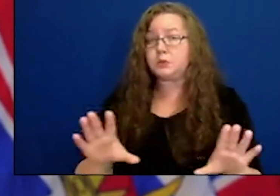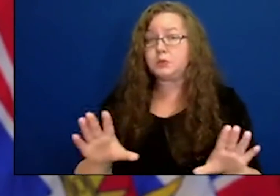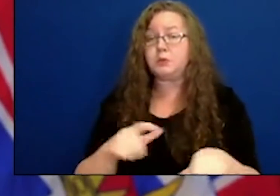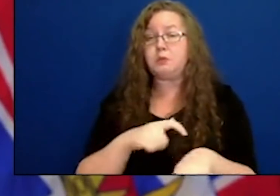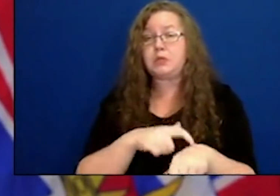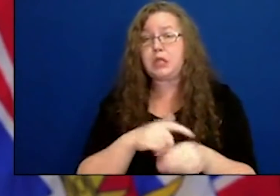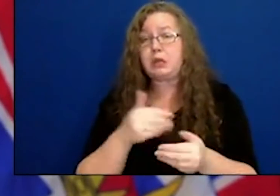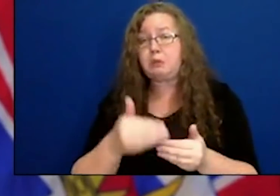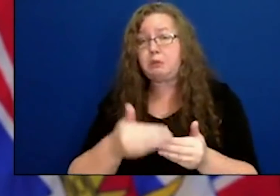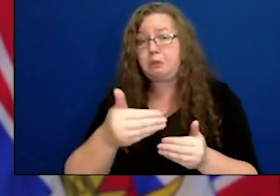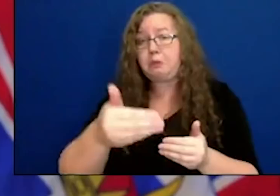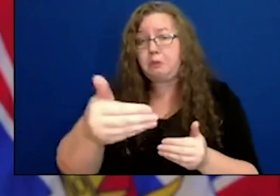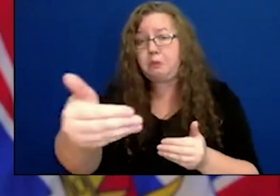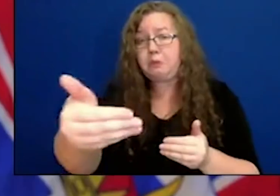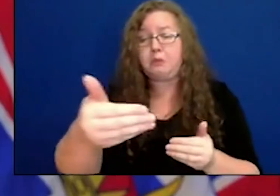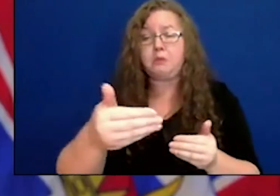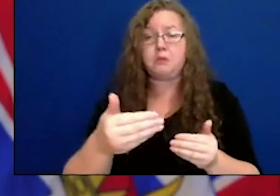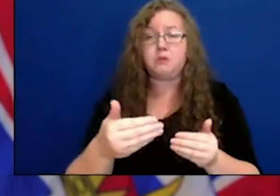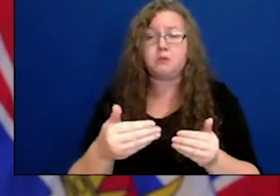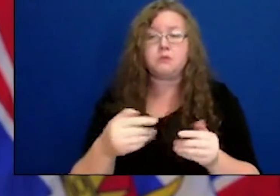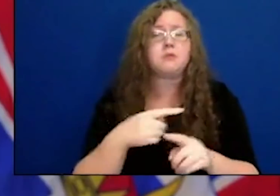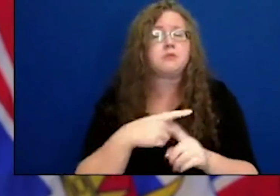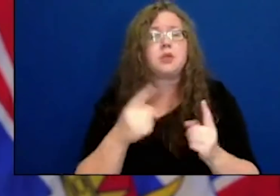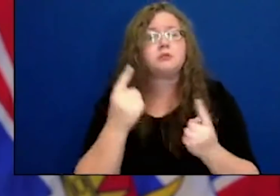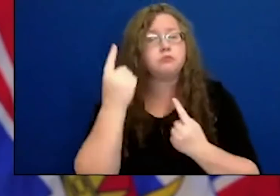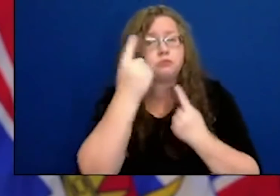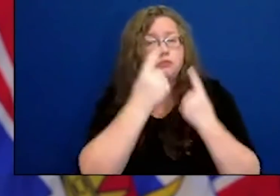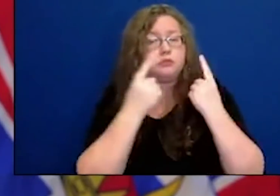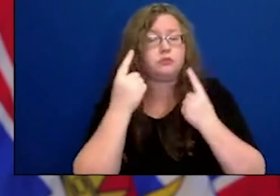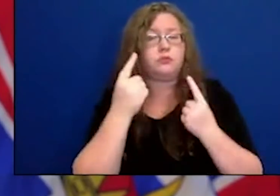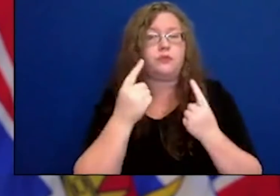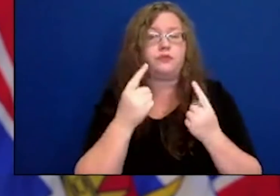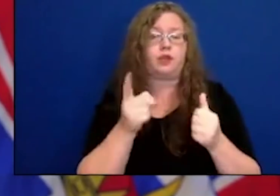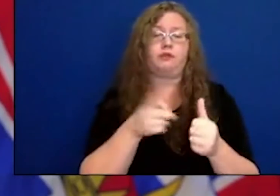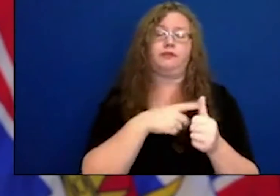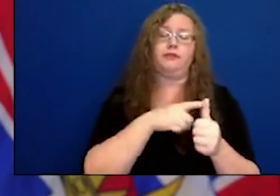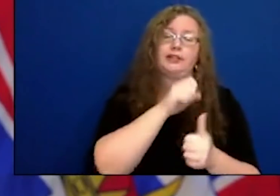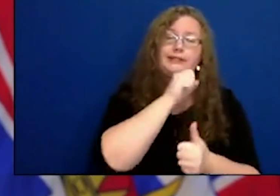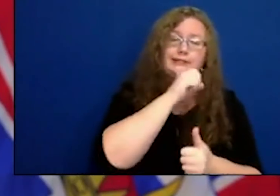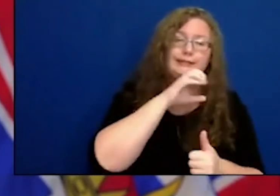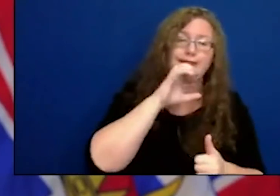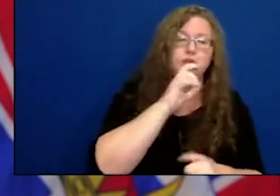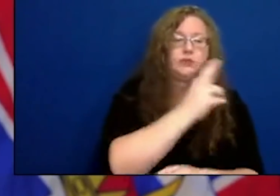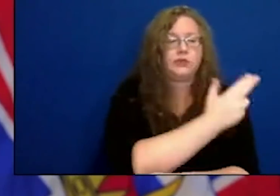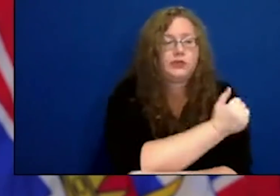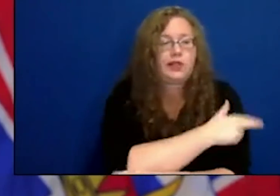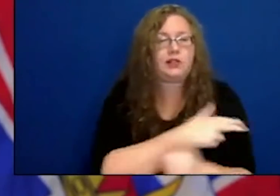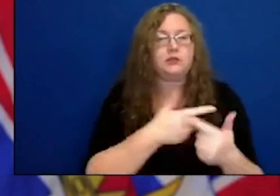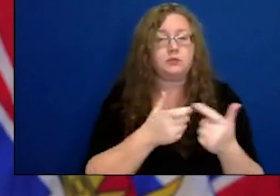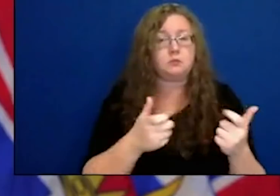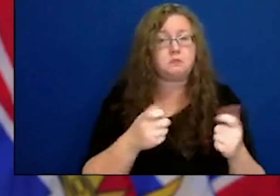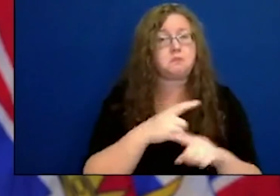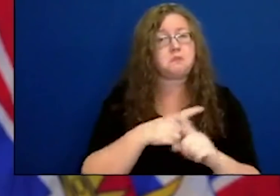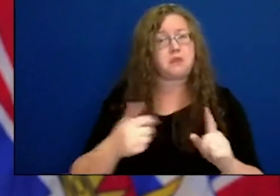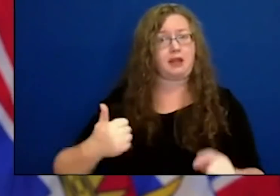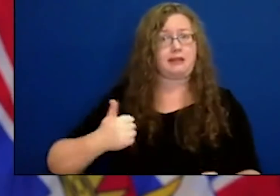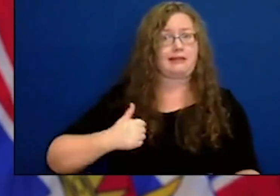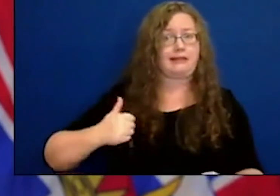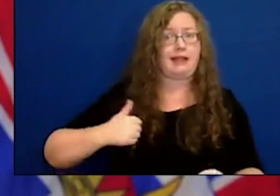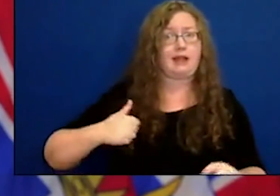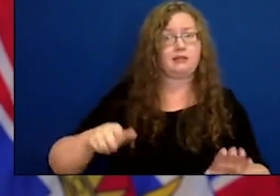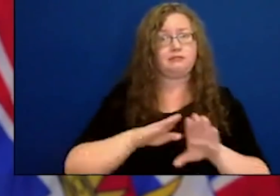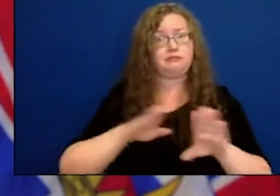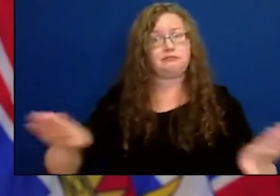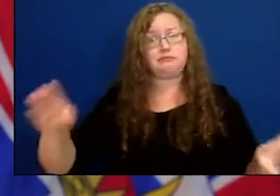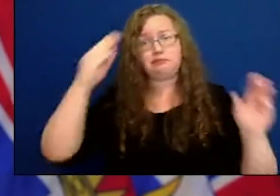may occur. But I'm just wondering, for the general population, we've heard that across Canada it could be as long as a year. Do you